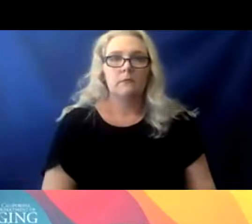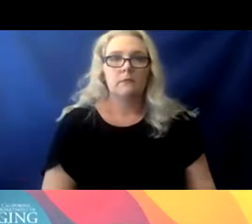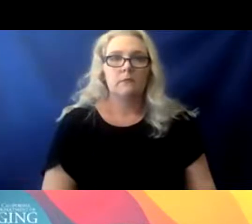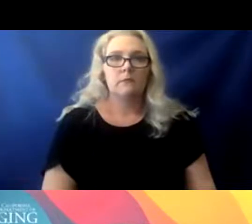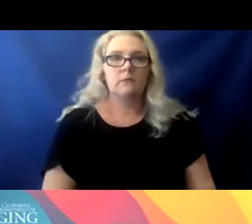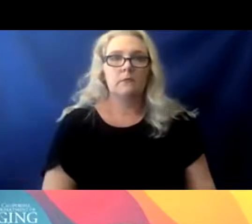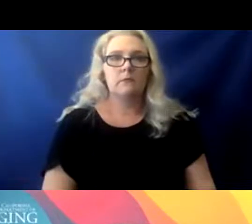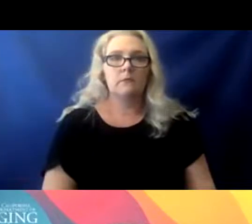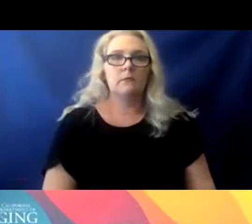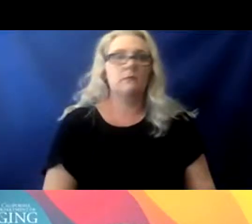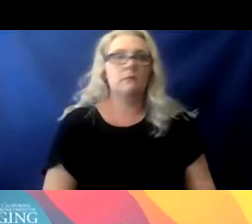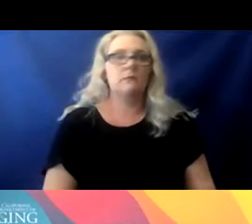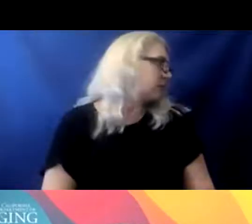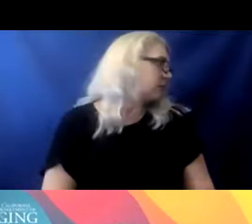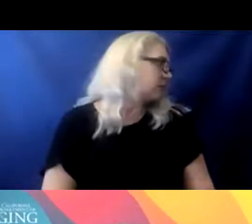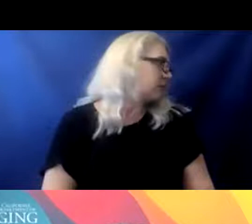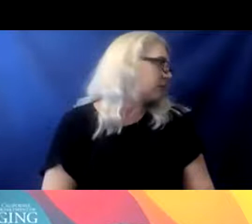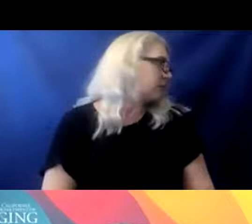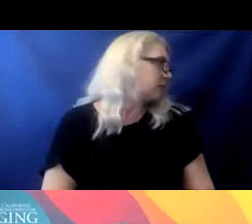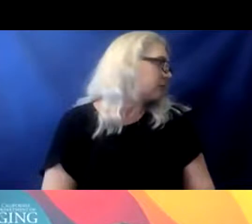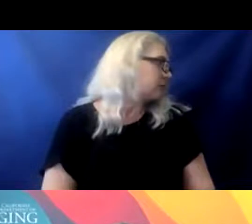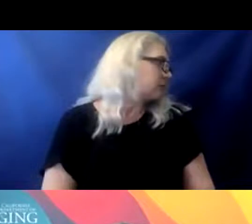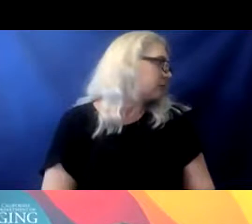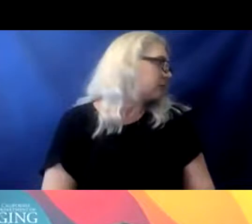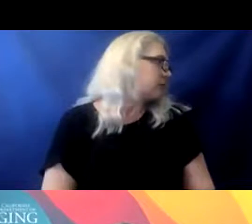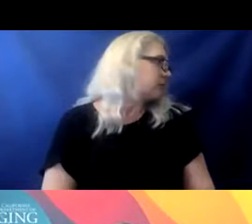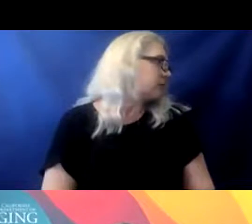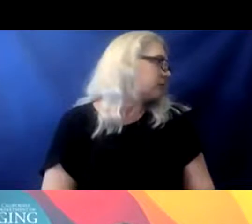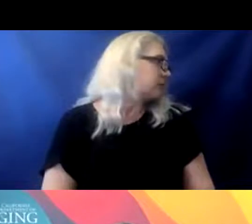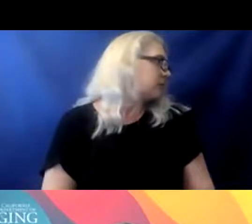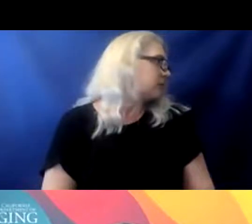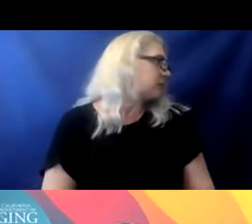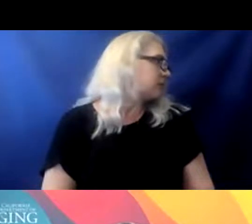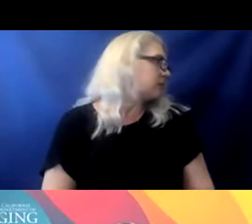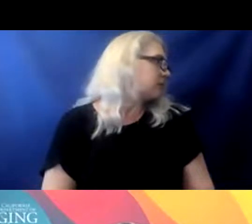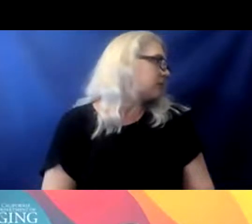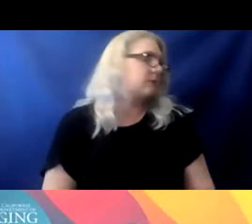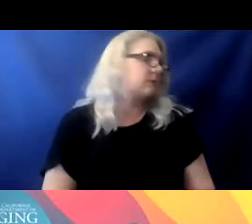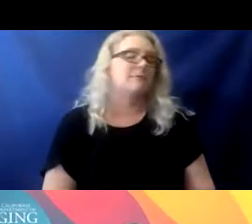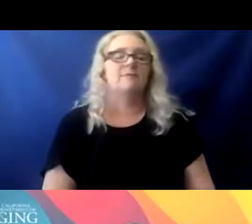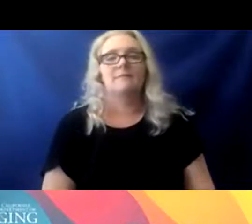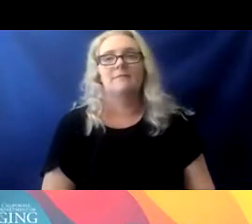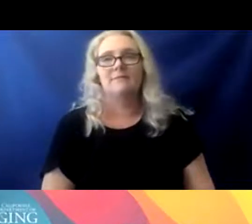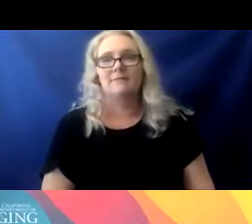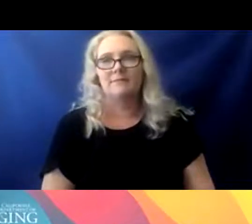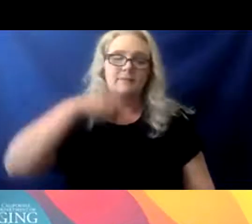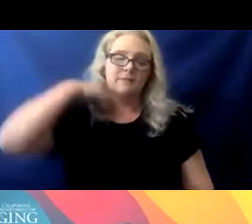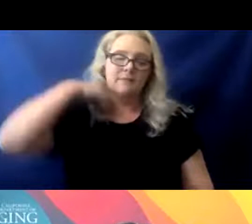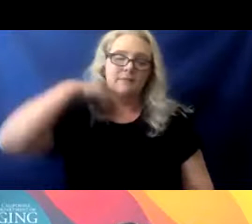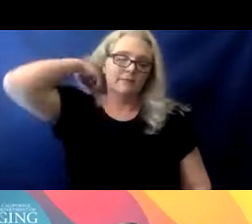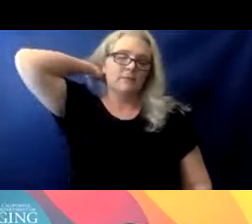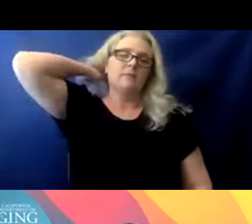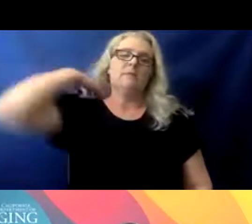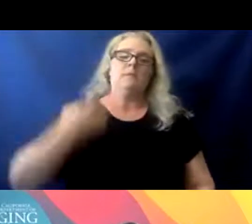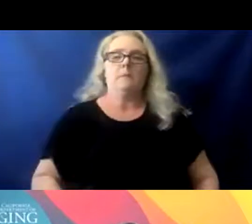Okay, I'm going to go ahead and make this nice and big for us. All right, great. So we have